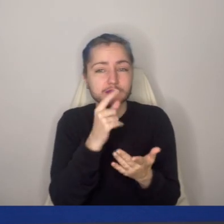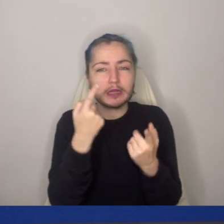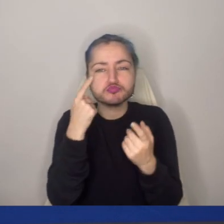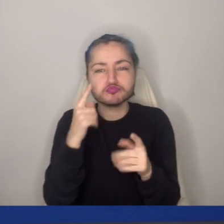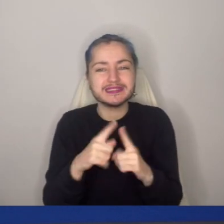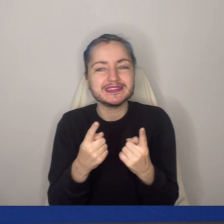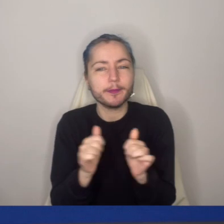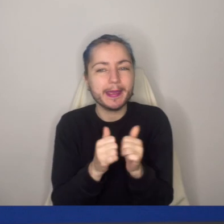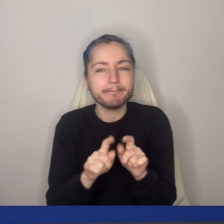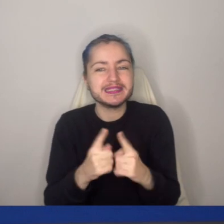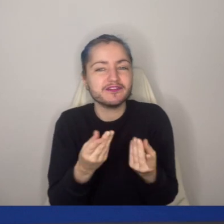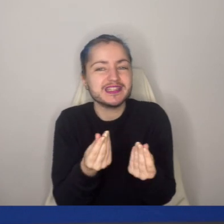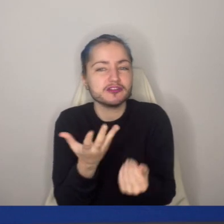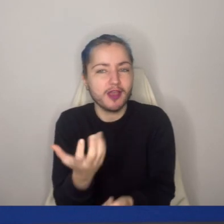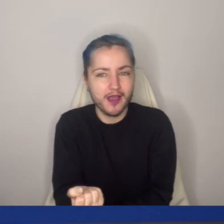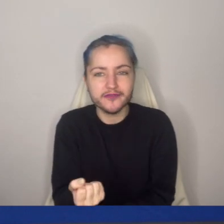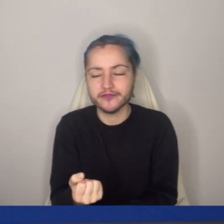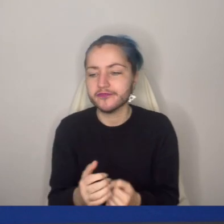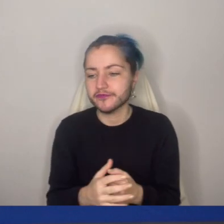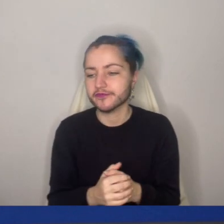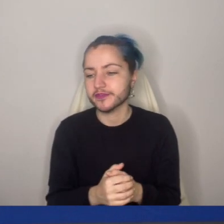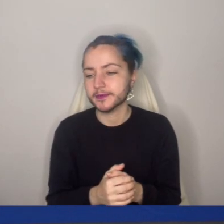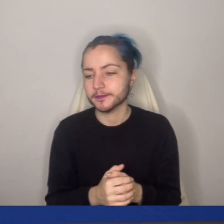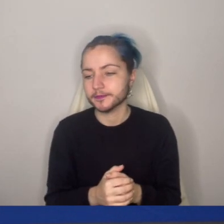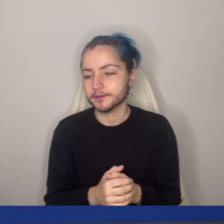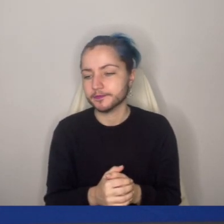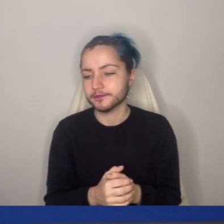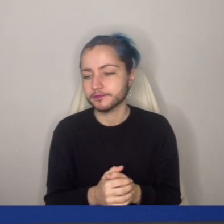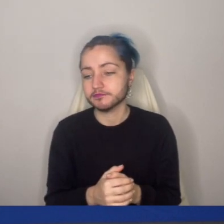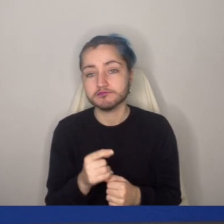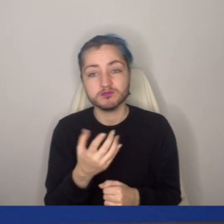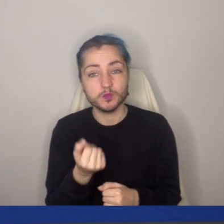different textures if you have some lying around.